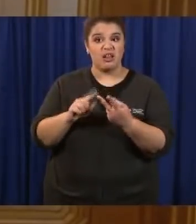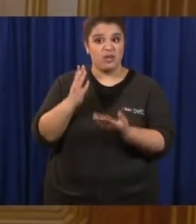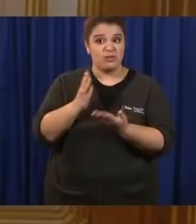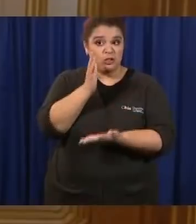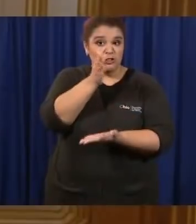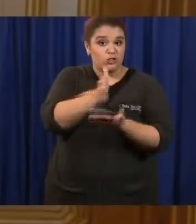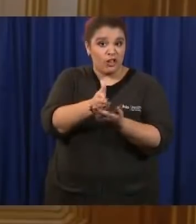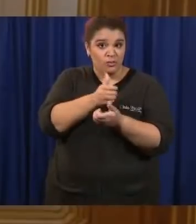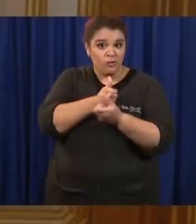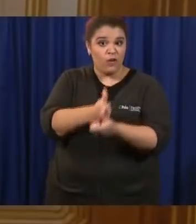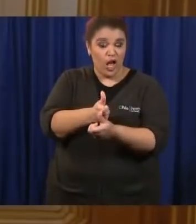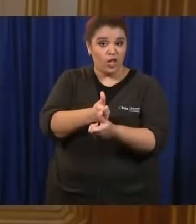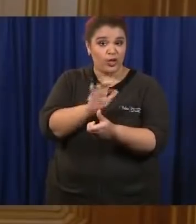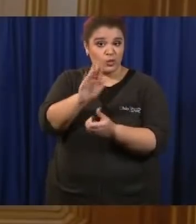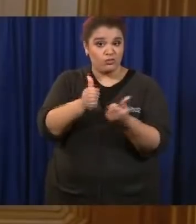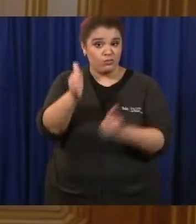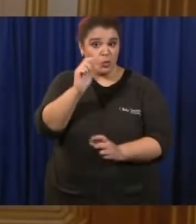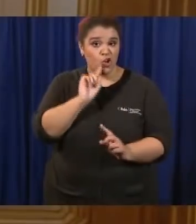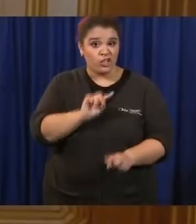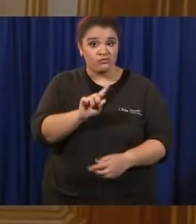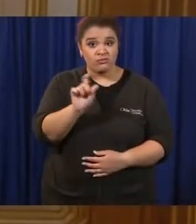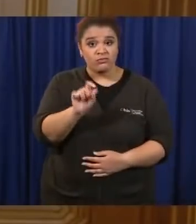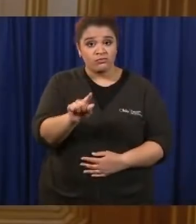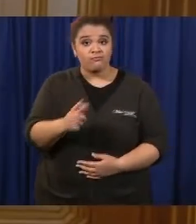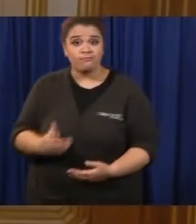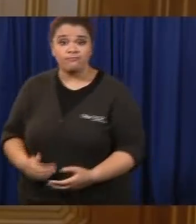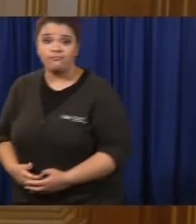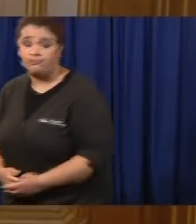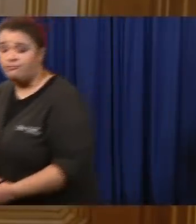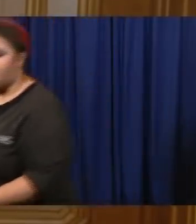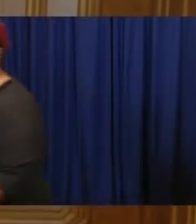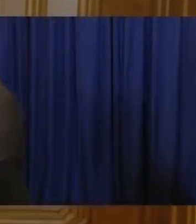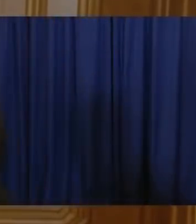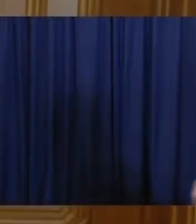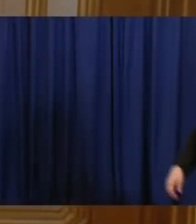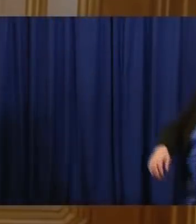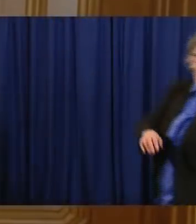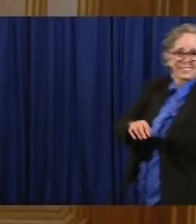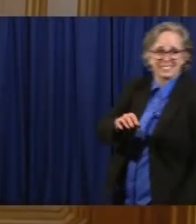grew up in Yellow Springs. All the time we were growing up,